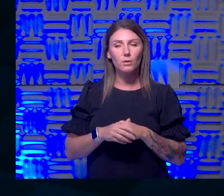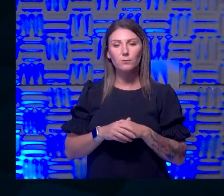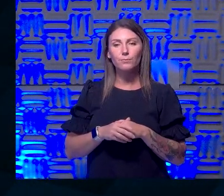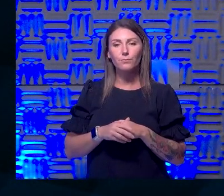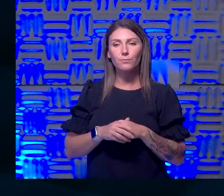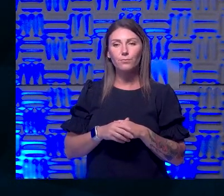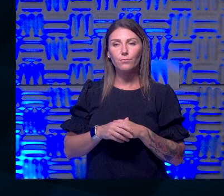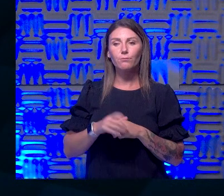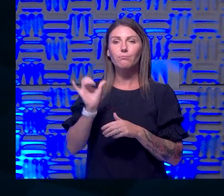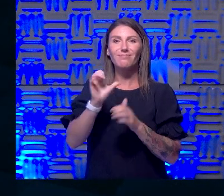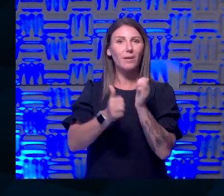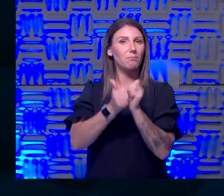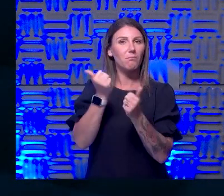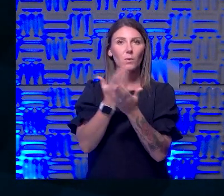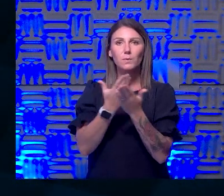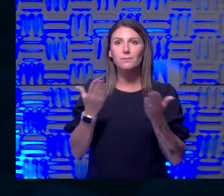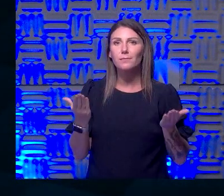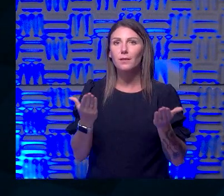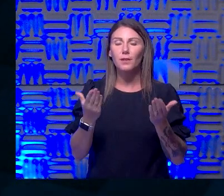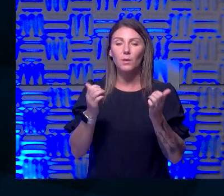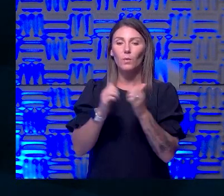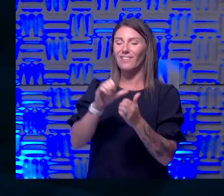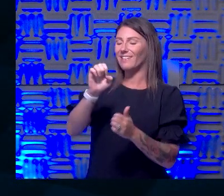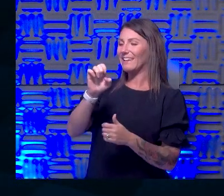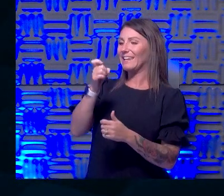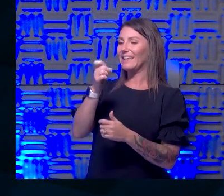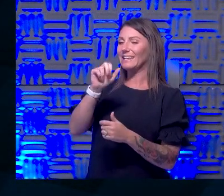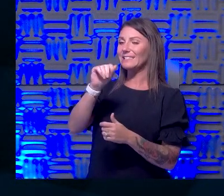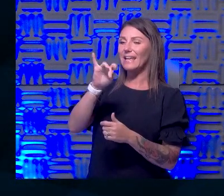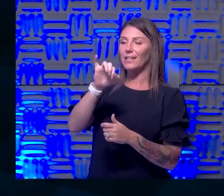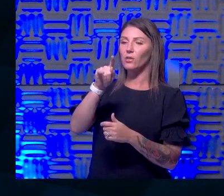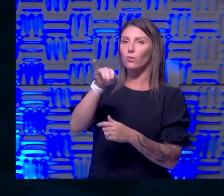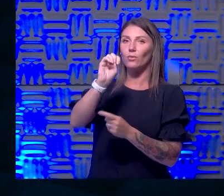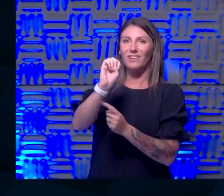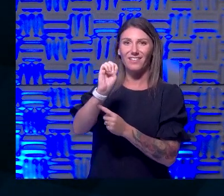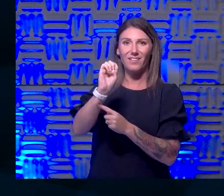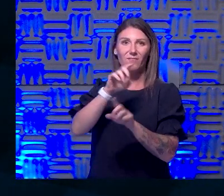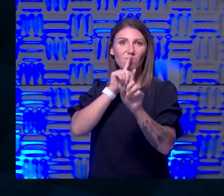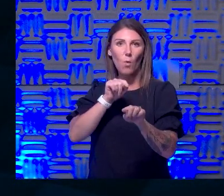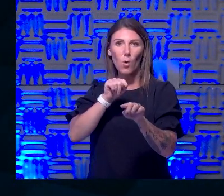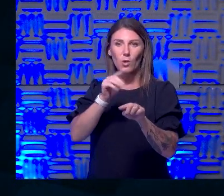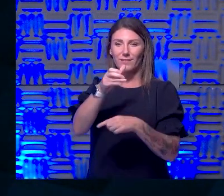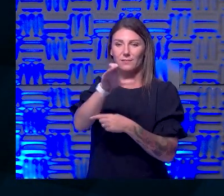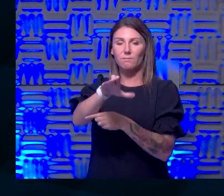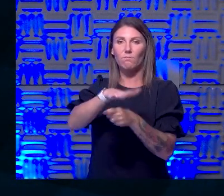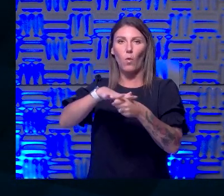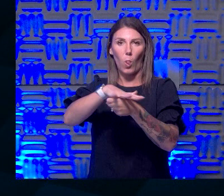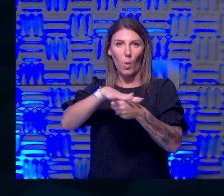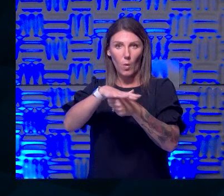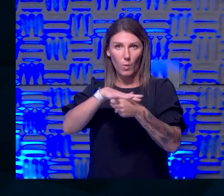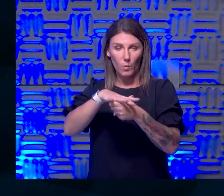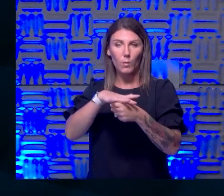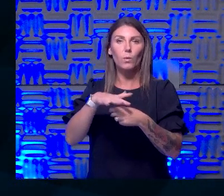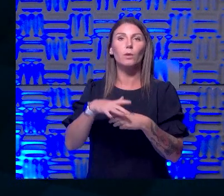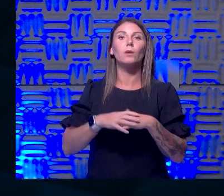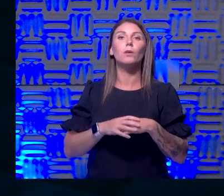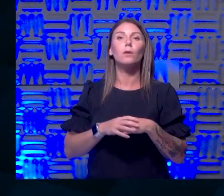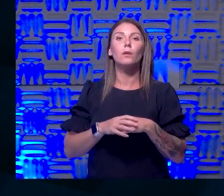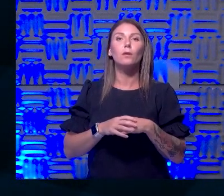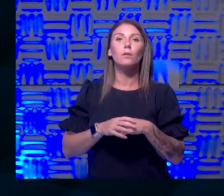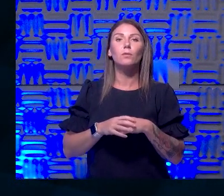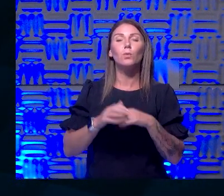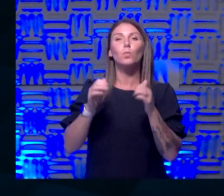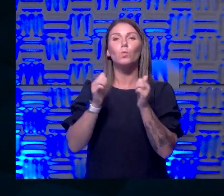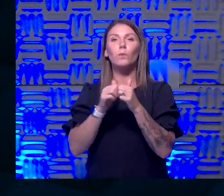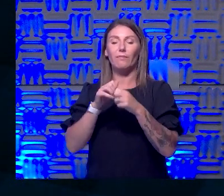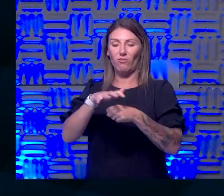Like most things that in executive orders, the enforcement is done locally at the local